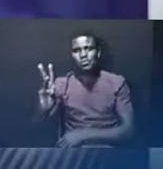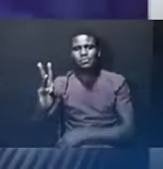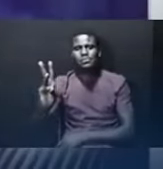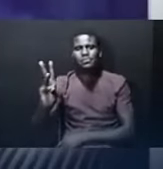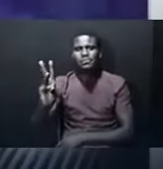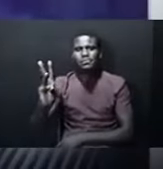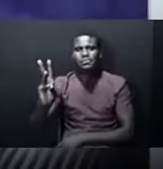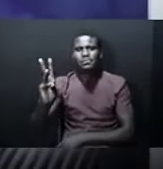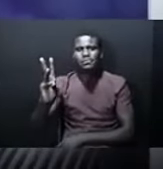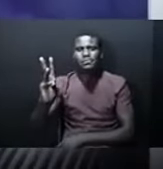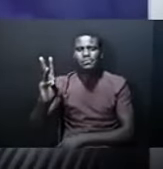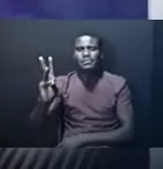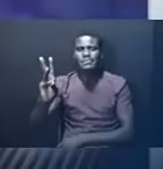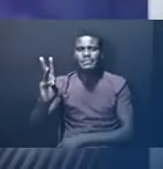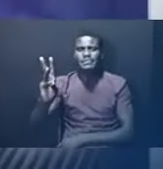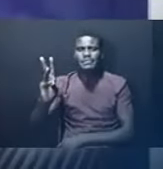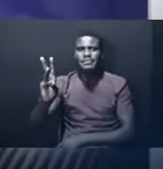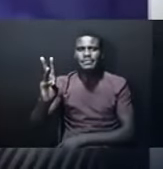36.